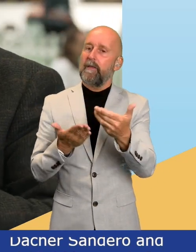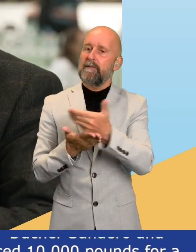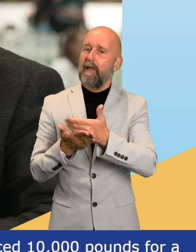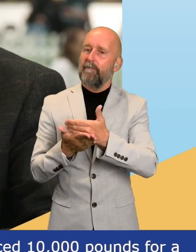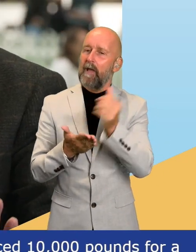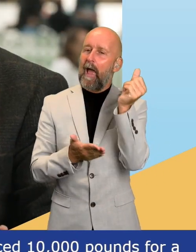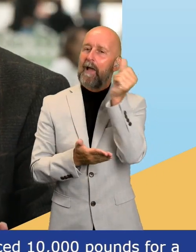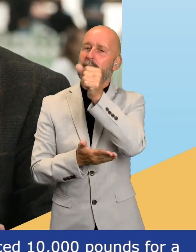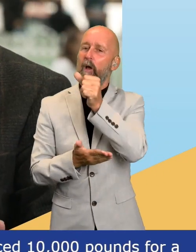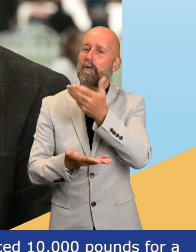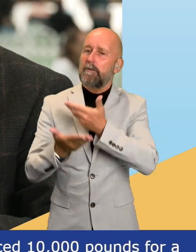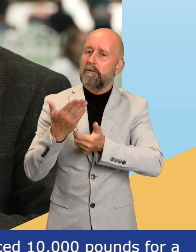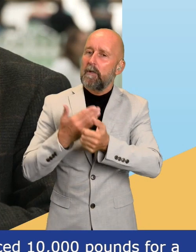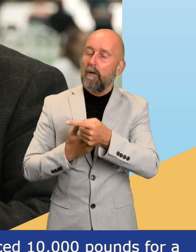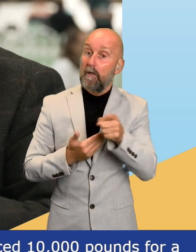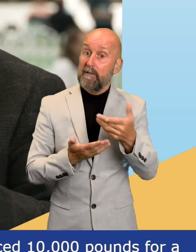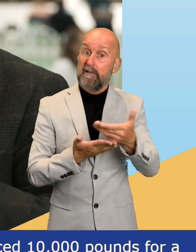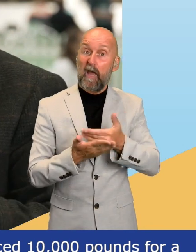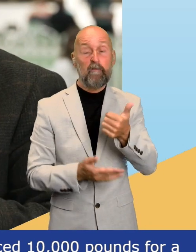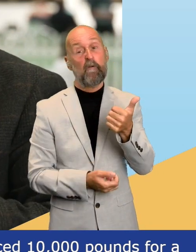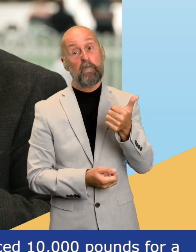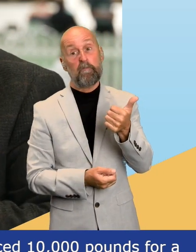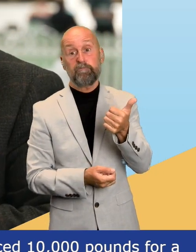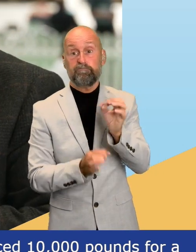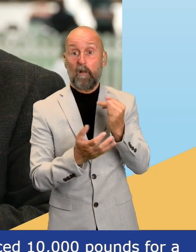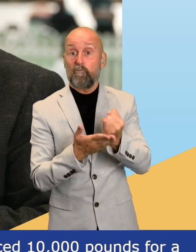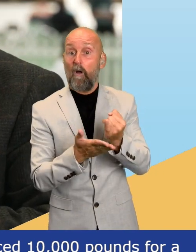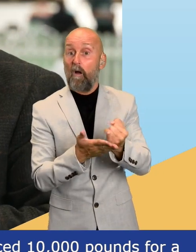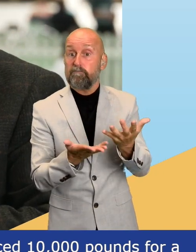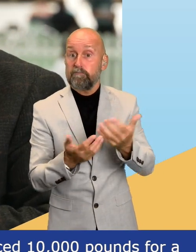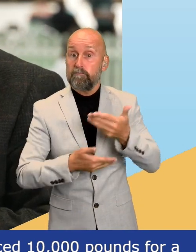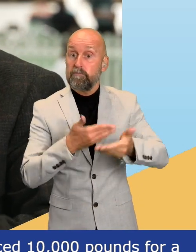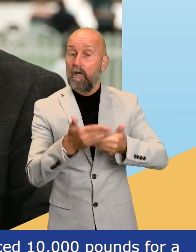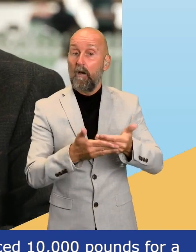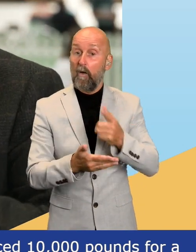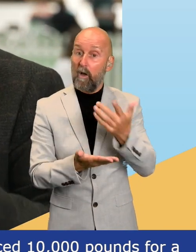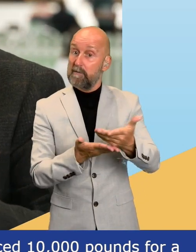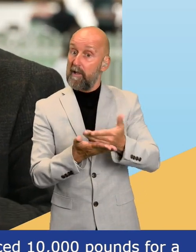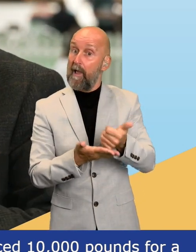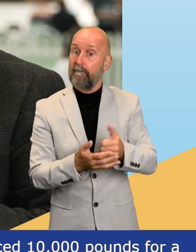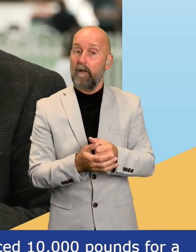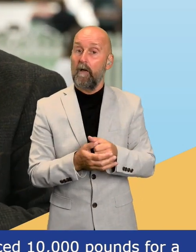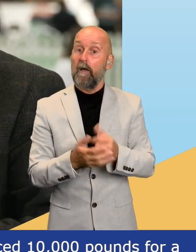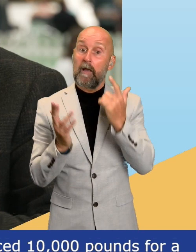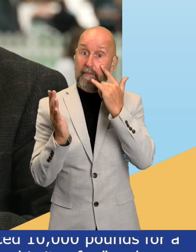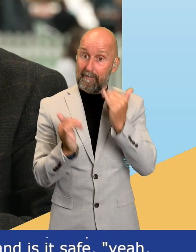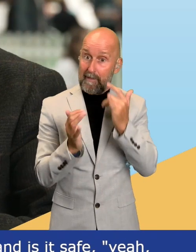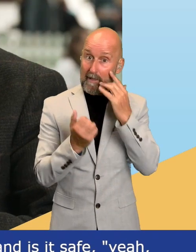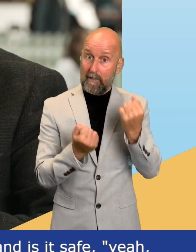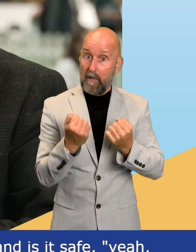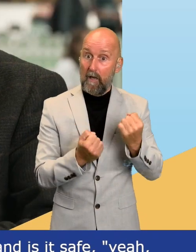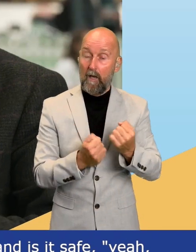said, worried about it, is it safe though? And they said, yeah, we can't see anything wrong with this that would cause it to be unsafe. When they actually tested it, it